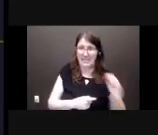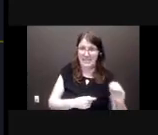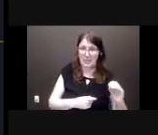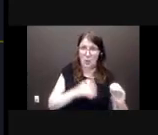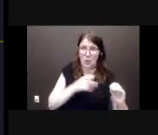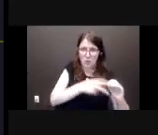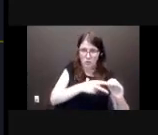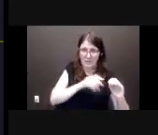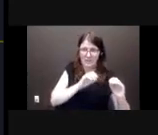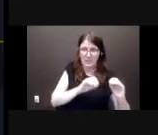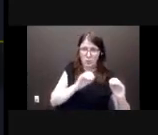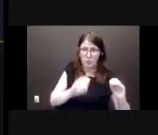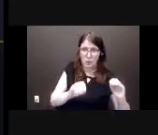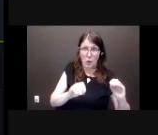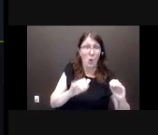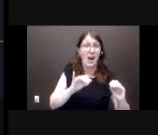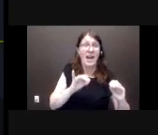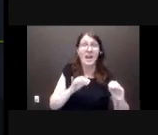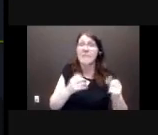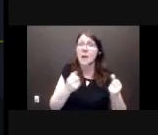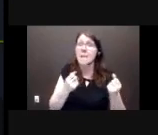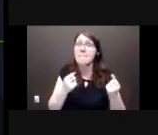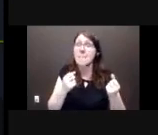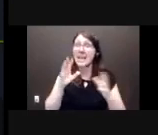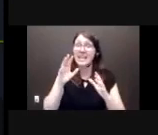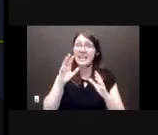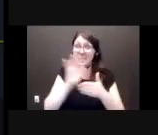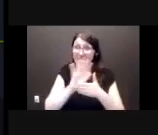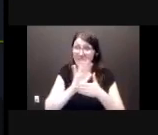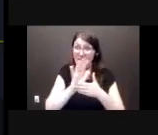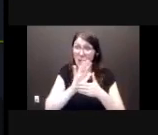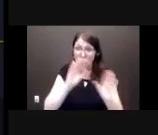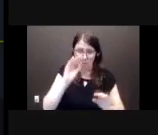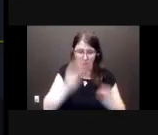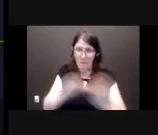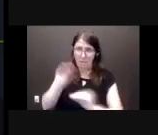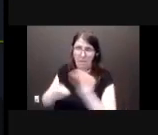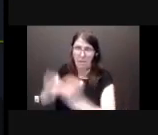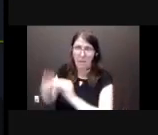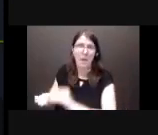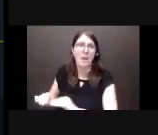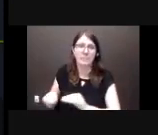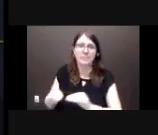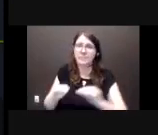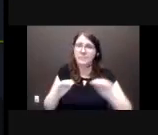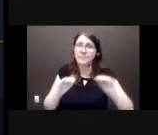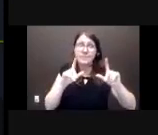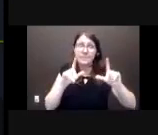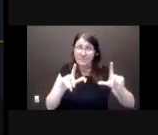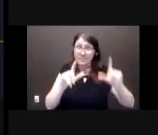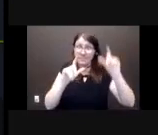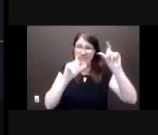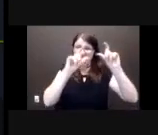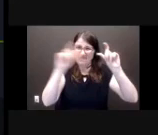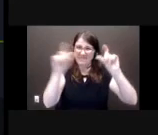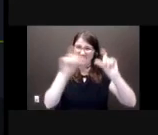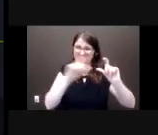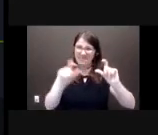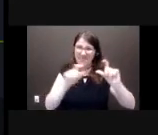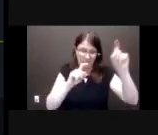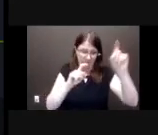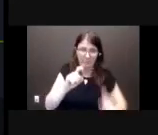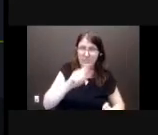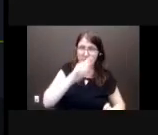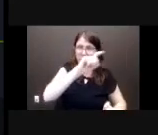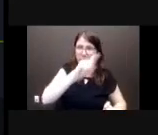Now, once you have your video on here, your editing starts. So let me just zoom in if I can a little bit.